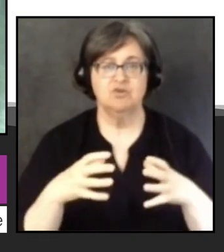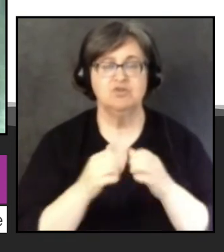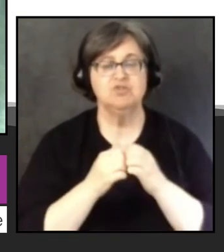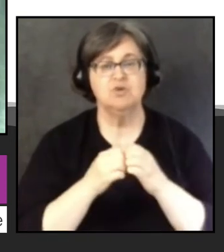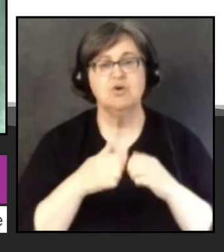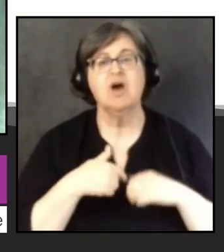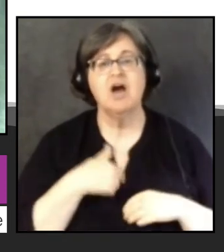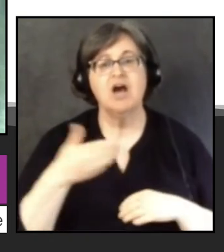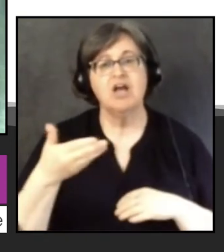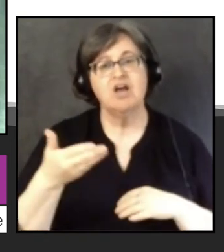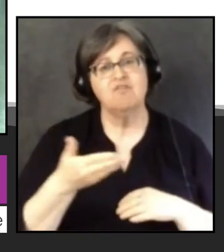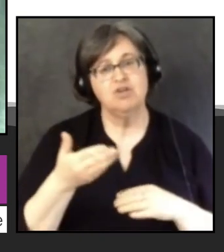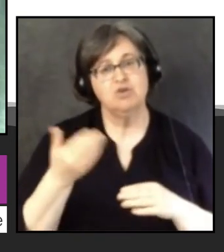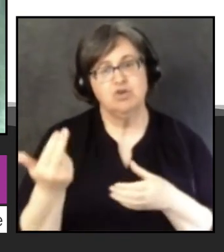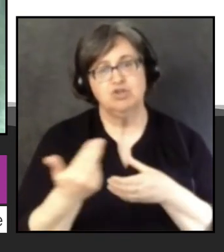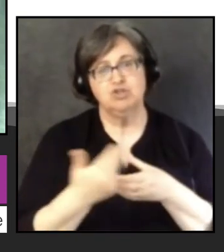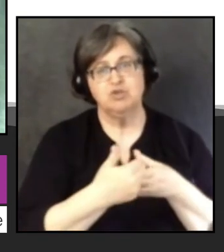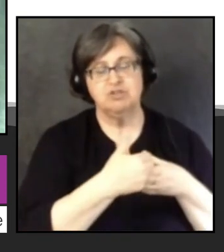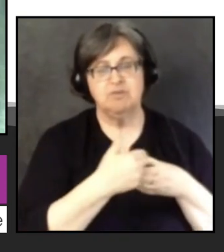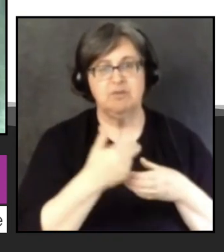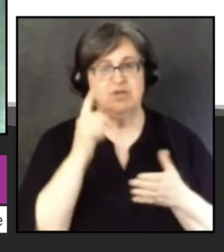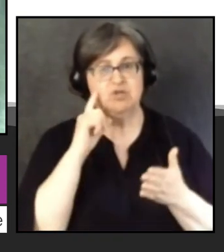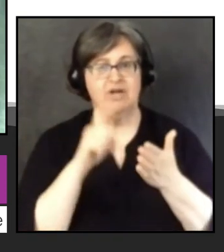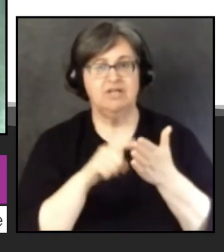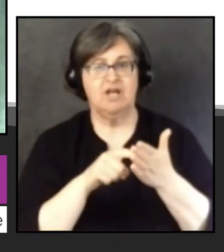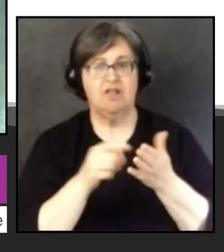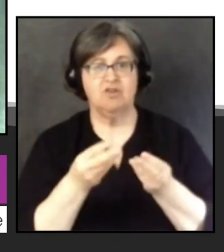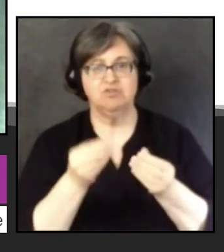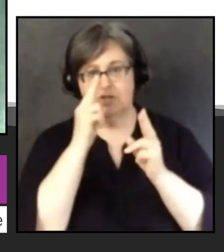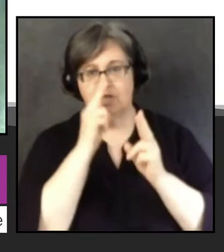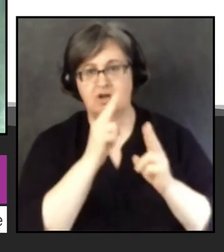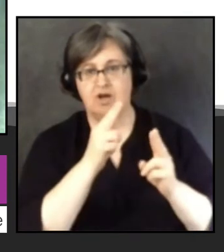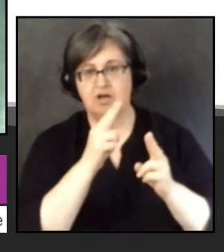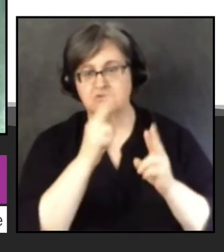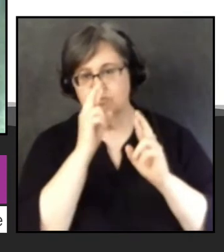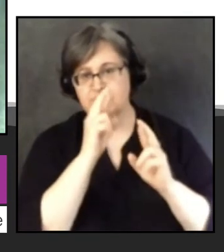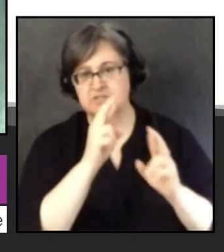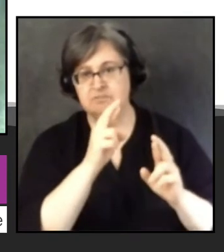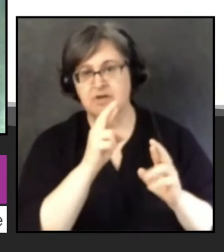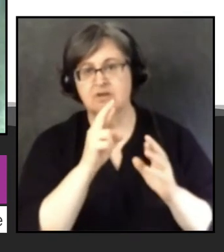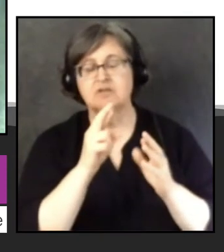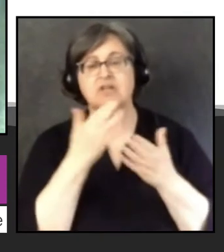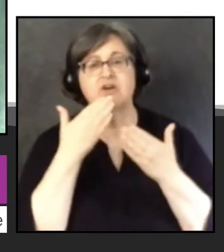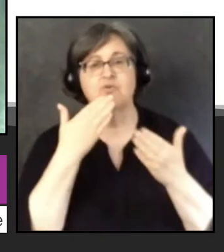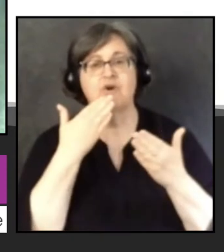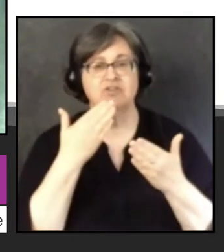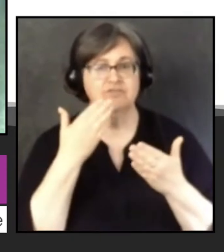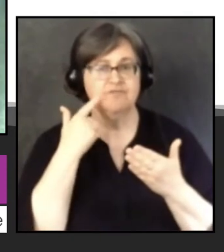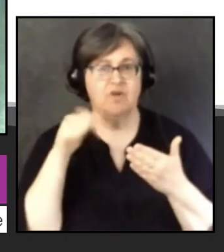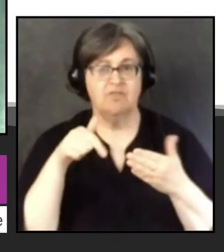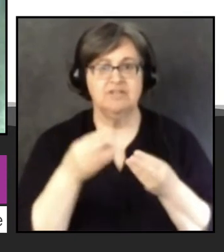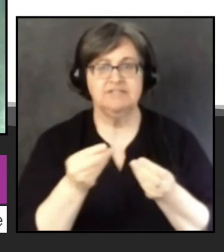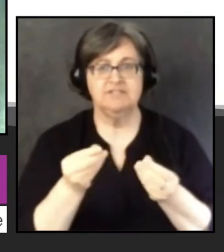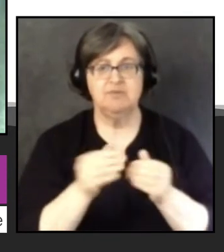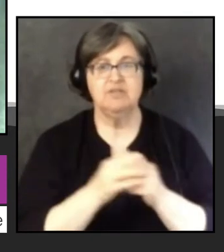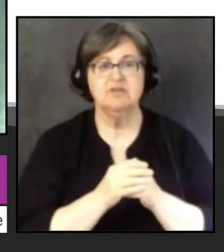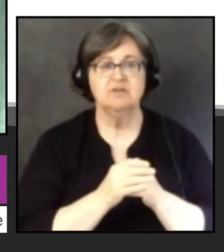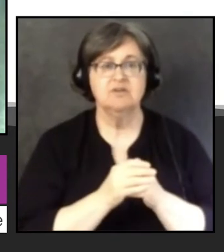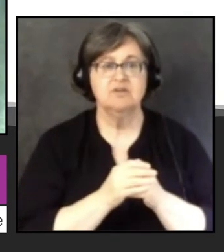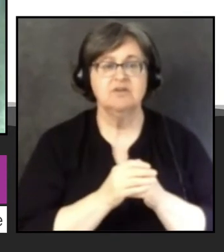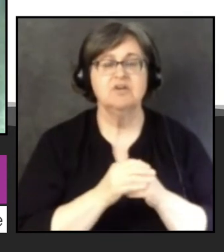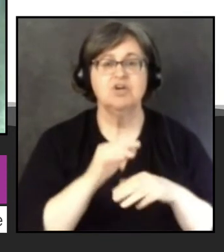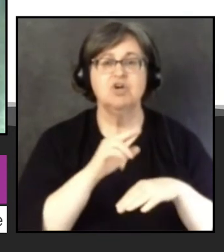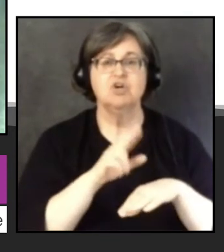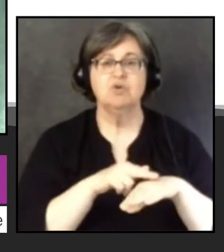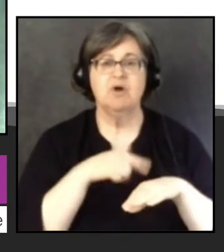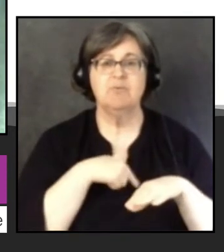invite you to join me in that acknowledgement, that respect, and that gratitude. I typically take my shoes off